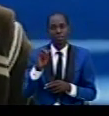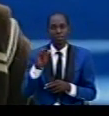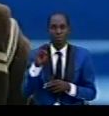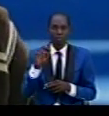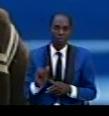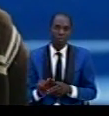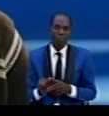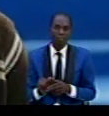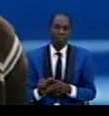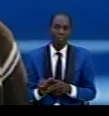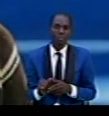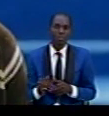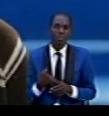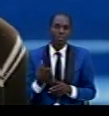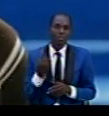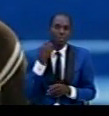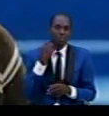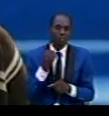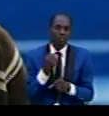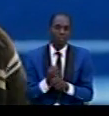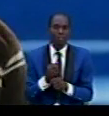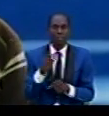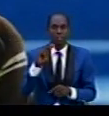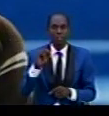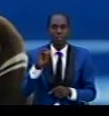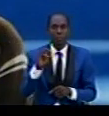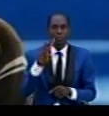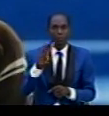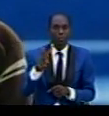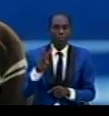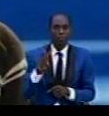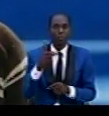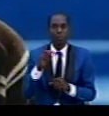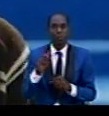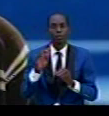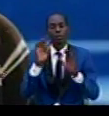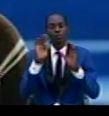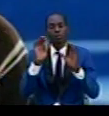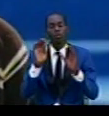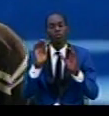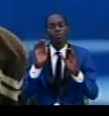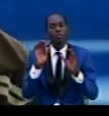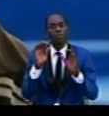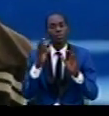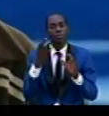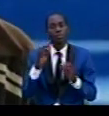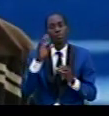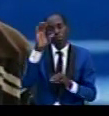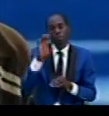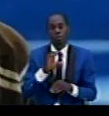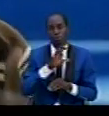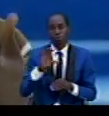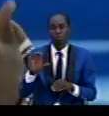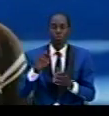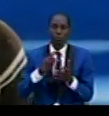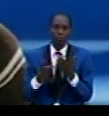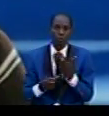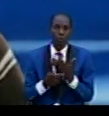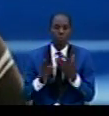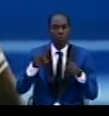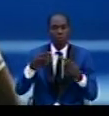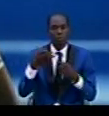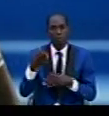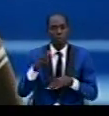Last year, November, the Wonders of the Cross Global Crusade, I went there, but on